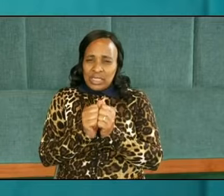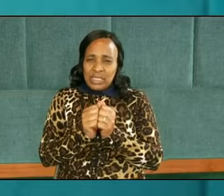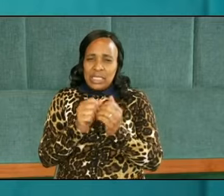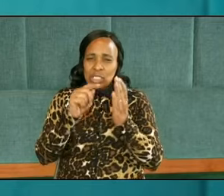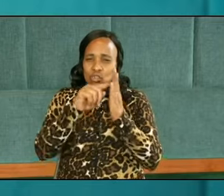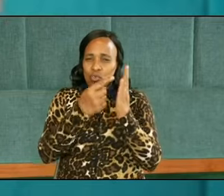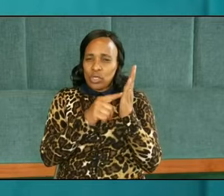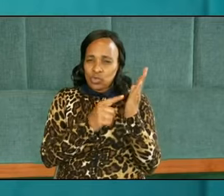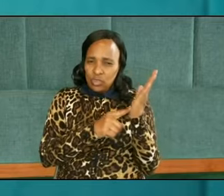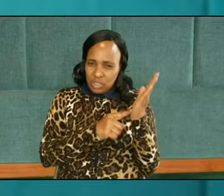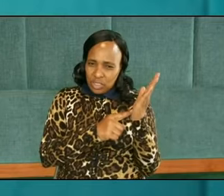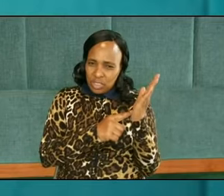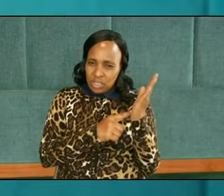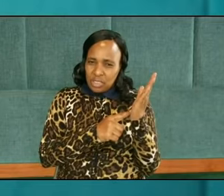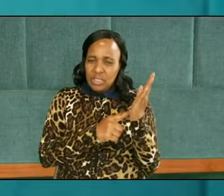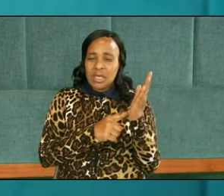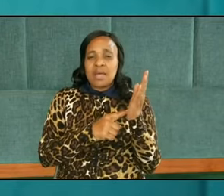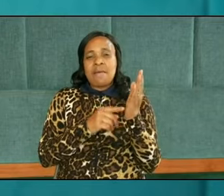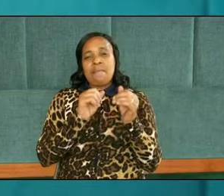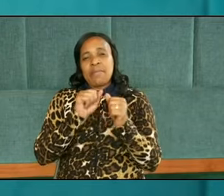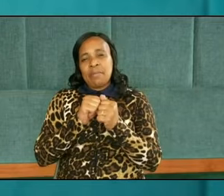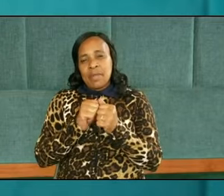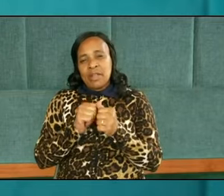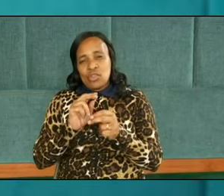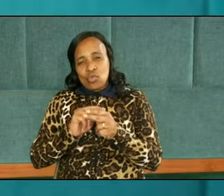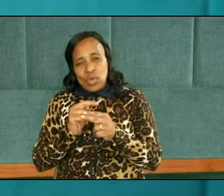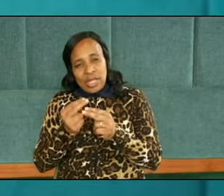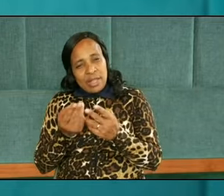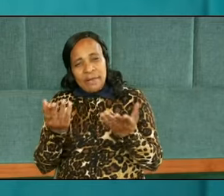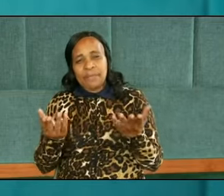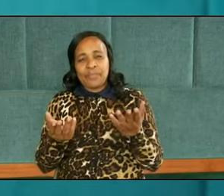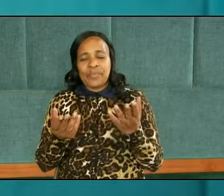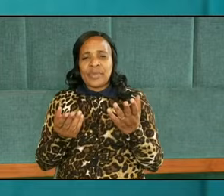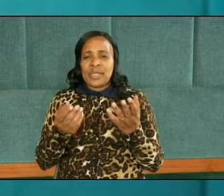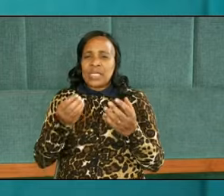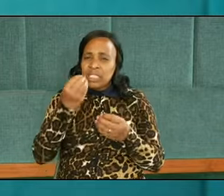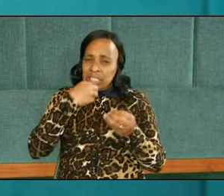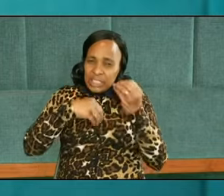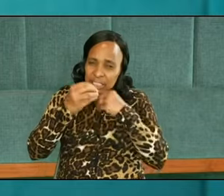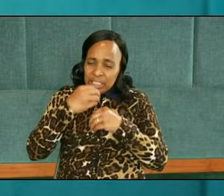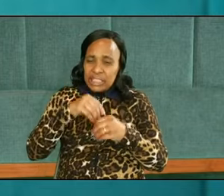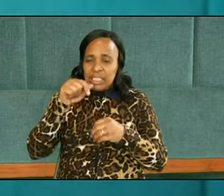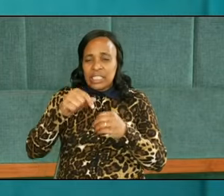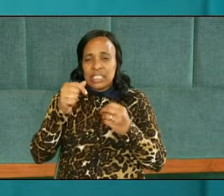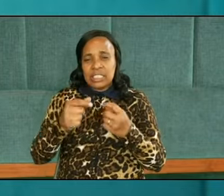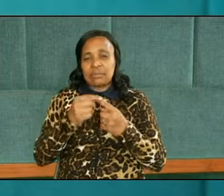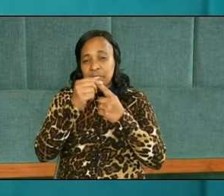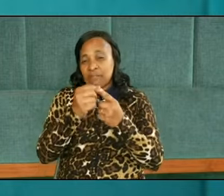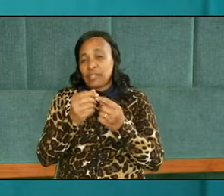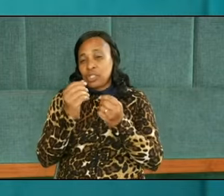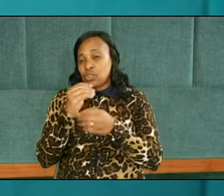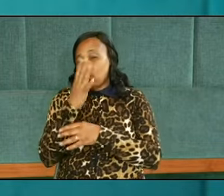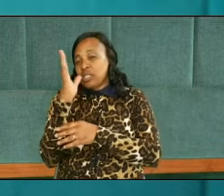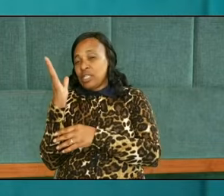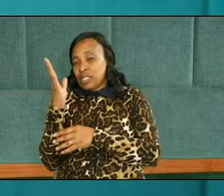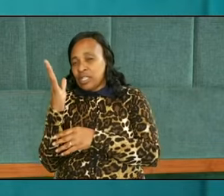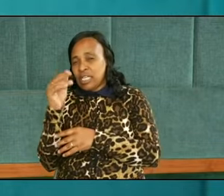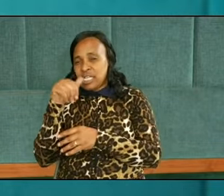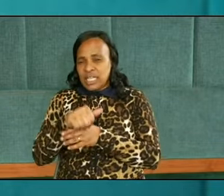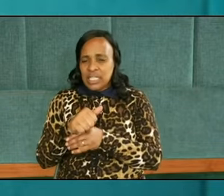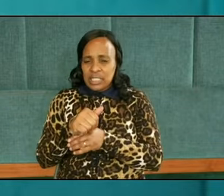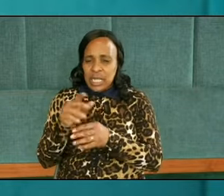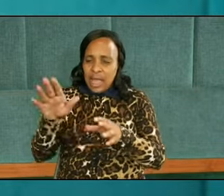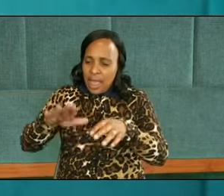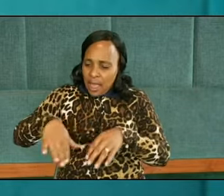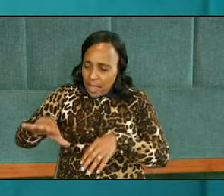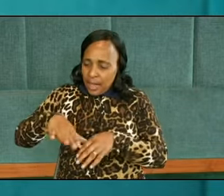gives. To Adam, he said, do not eat from this specific tree in this specific